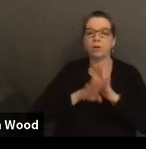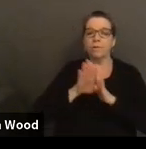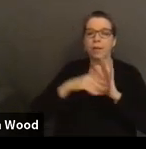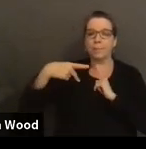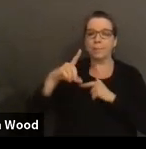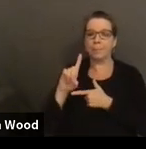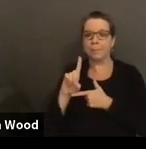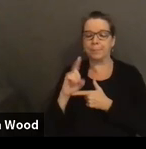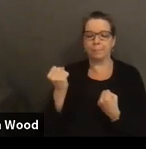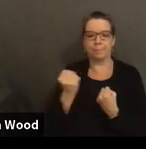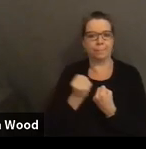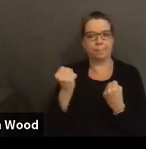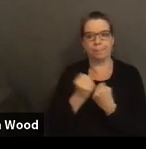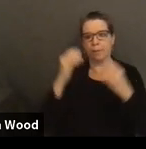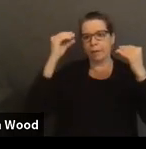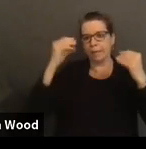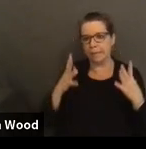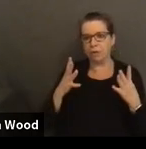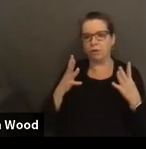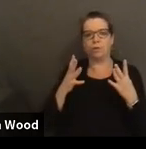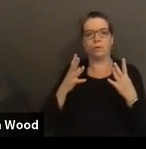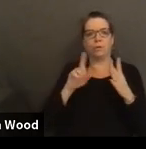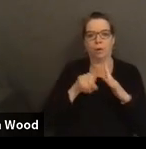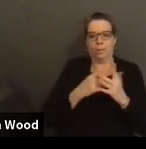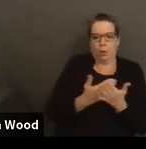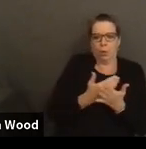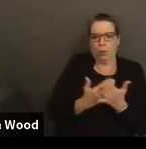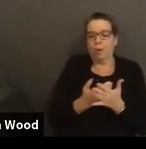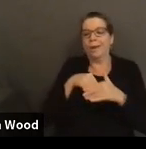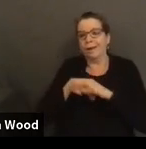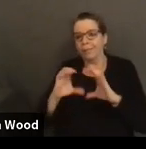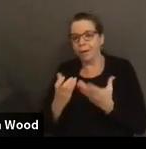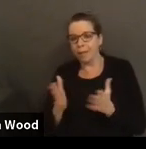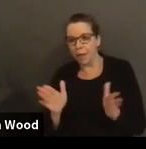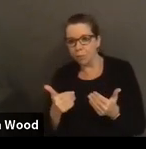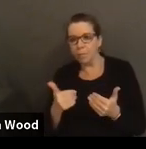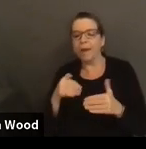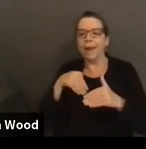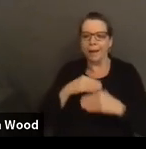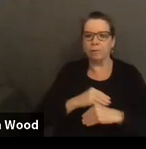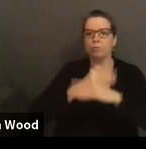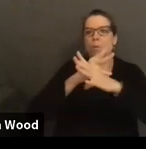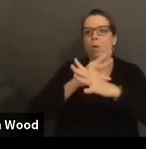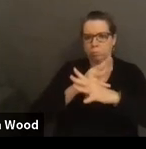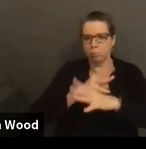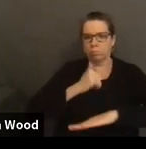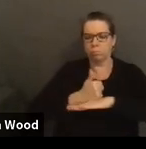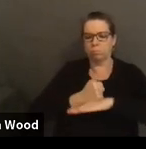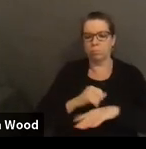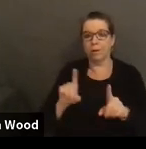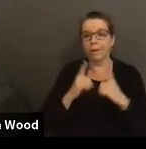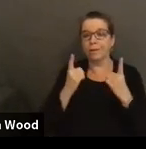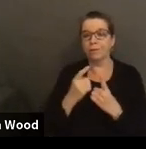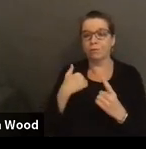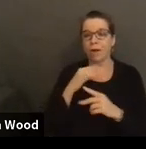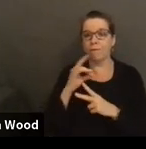to support educators with implementation both in the classroom and in the remote setting. Districts have the